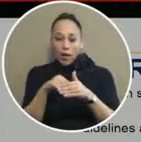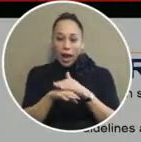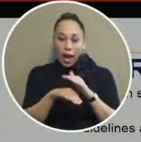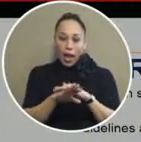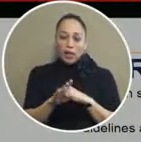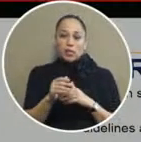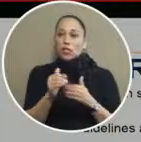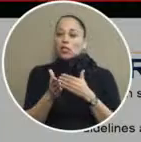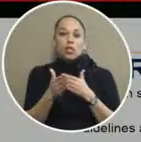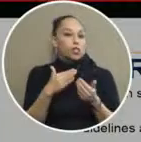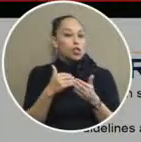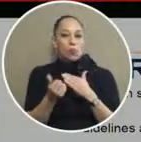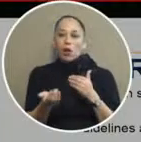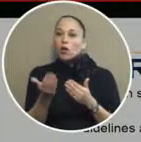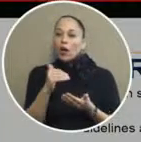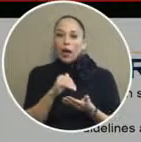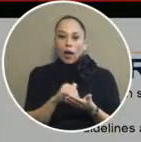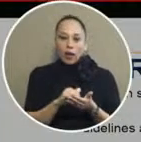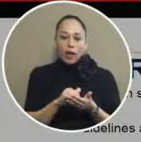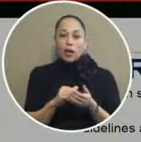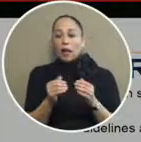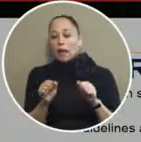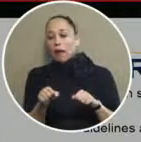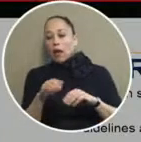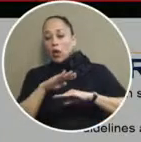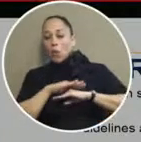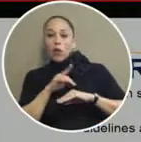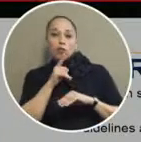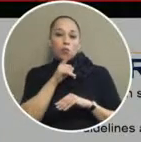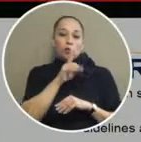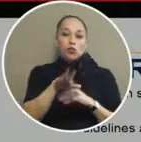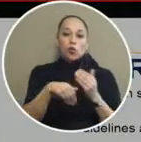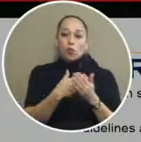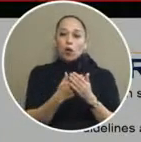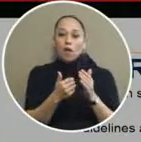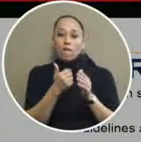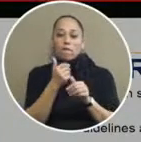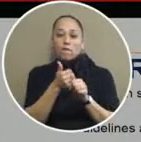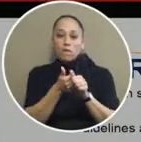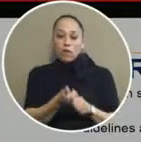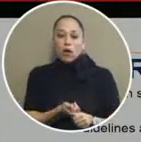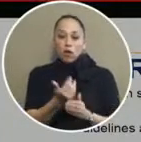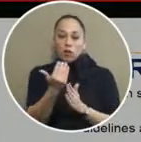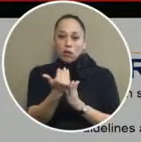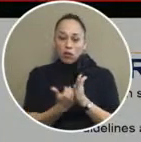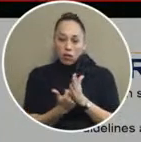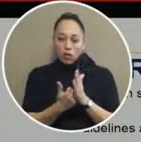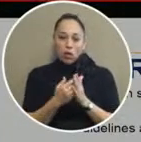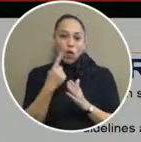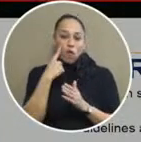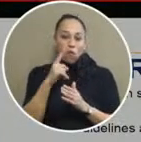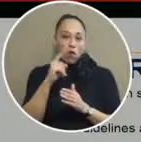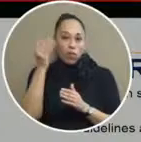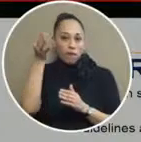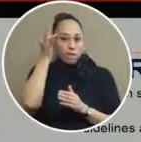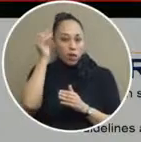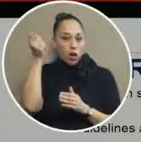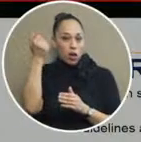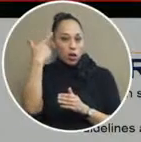access. It was a matter of, again, being compliant and making sure that we were following the guidelines that were put forth by the federal